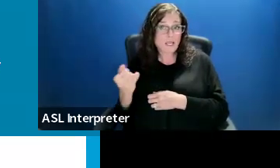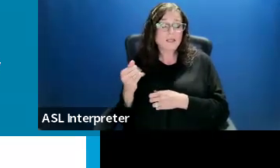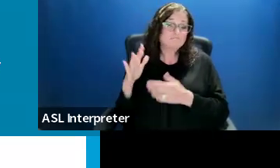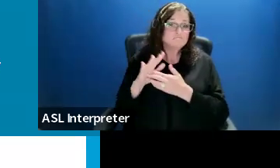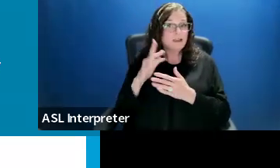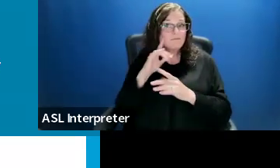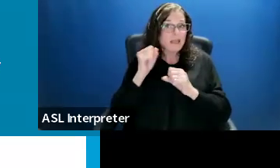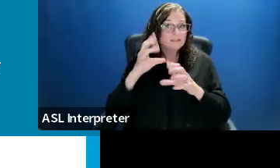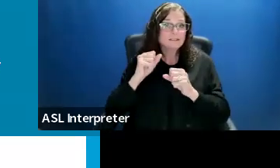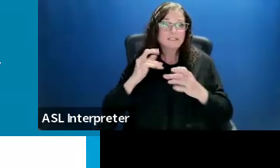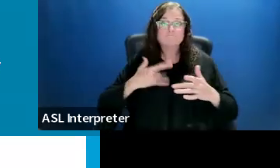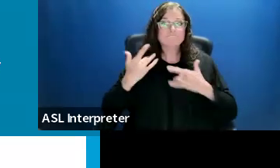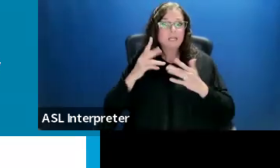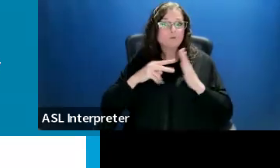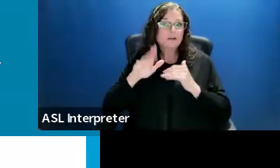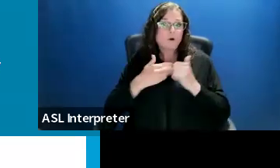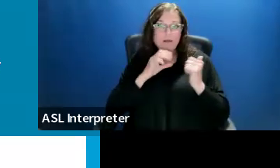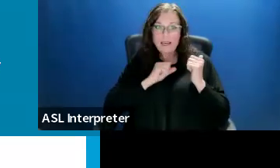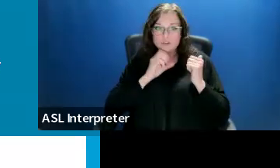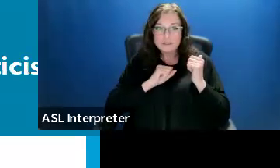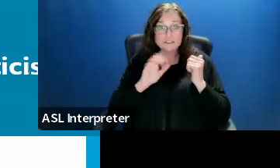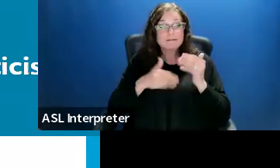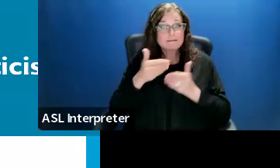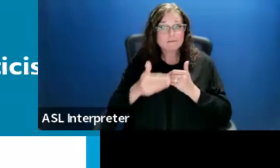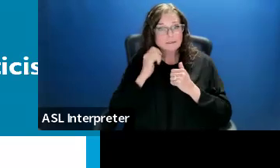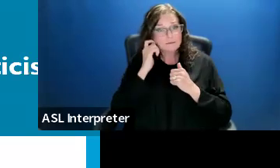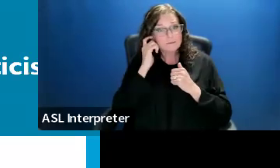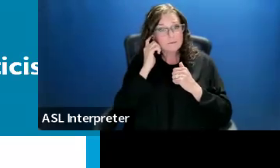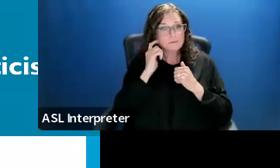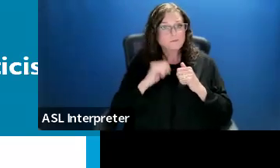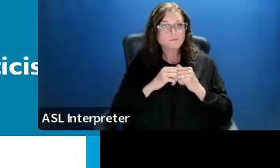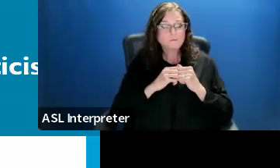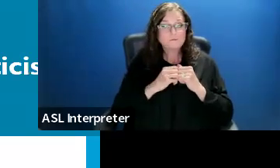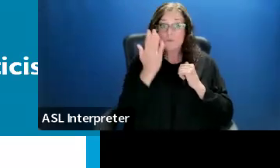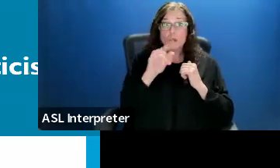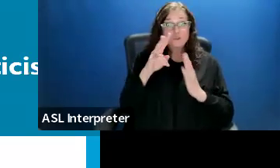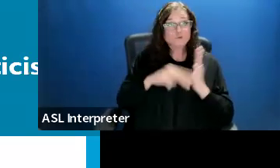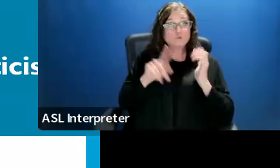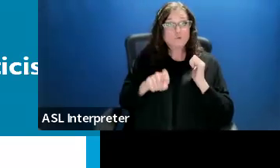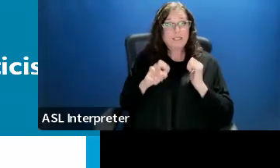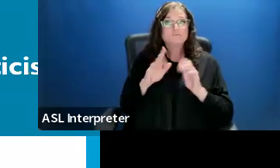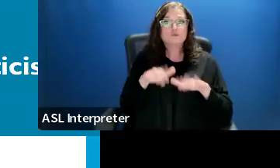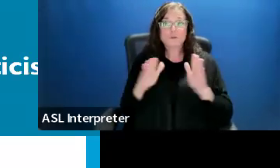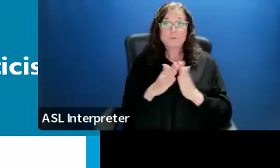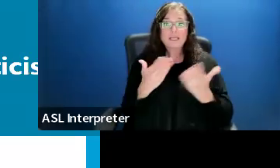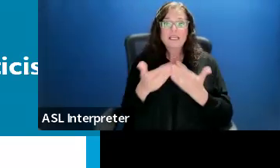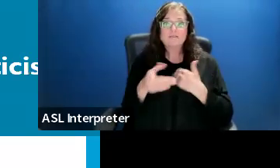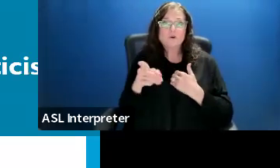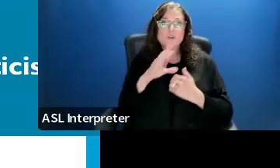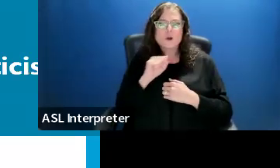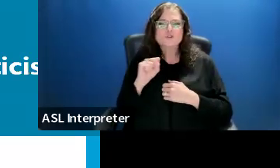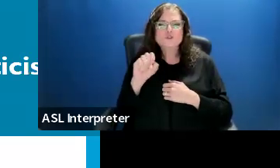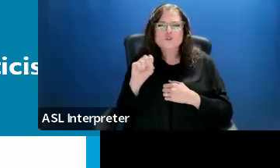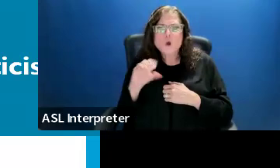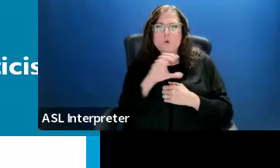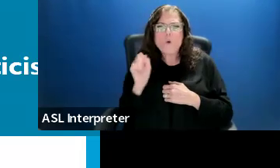fantasy that will delight readers of all ages. Next slide, please. Why you should read children's books, even though you are so